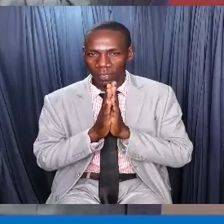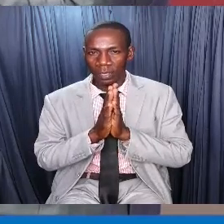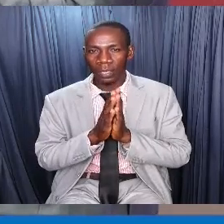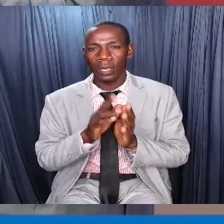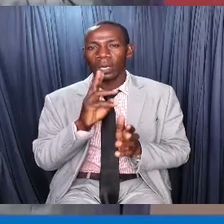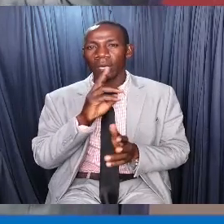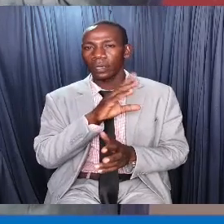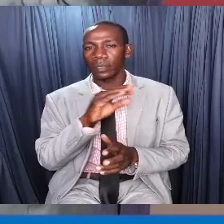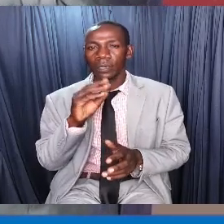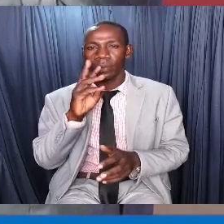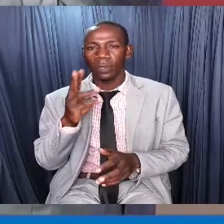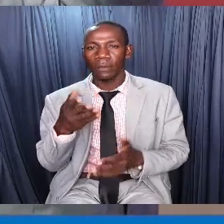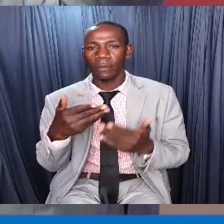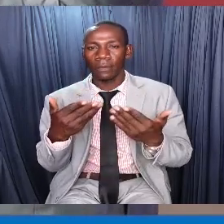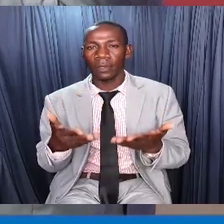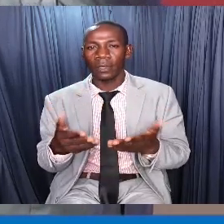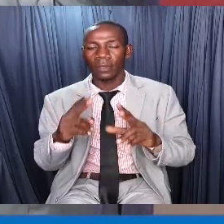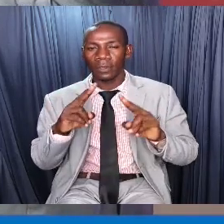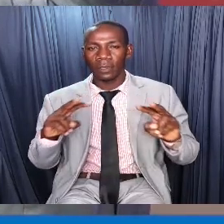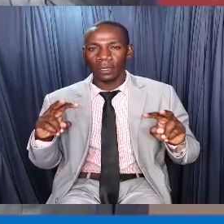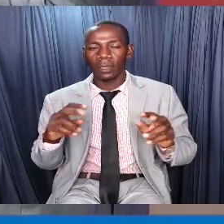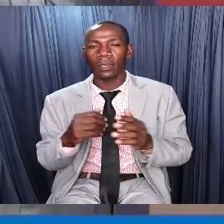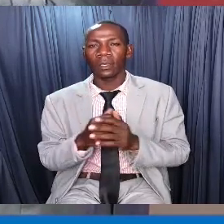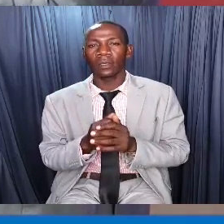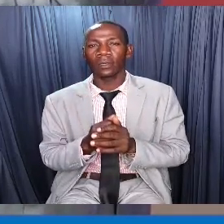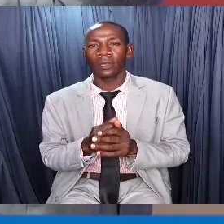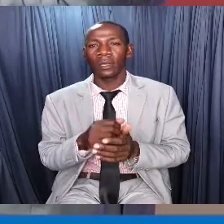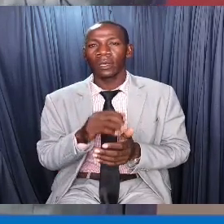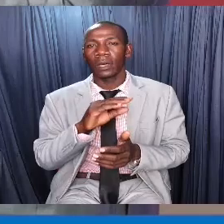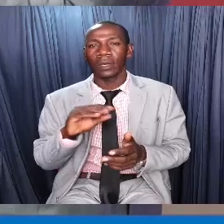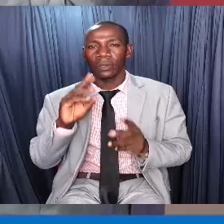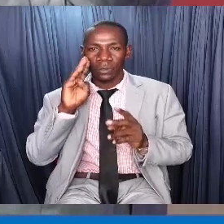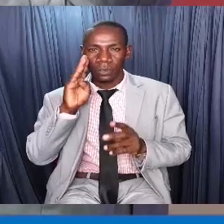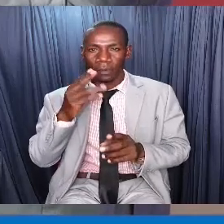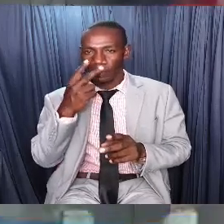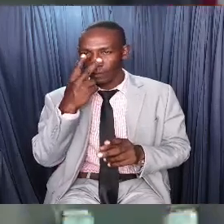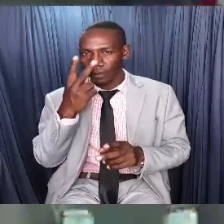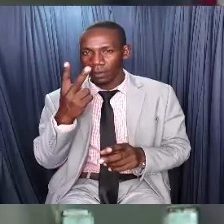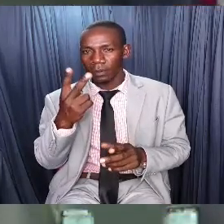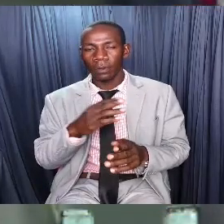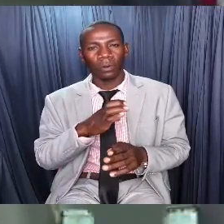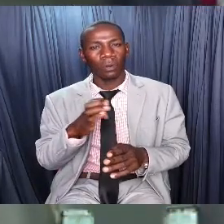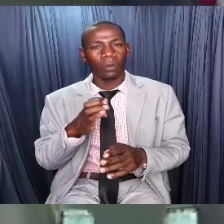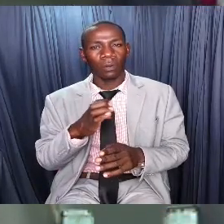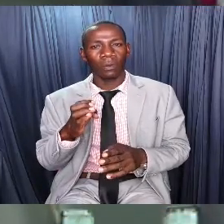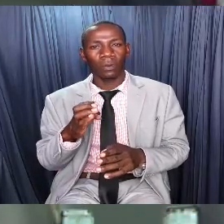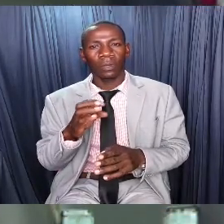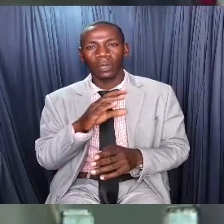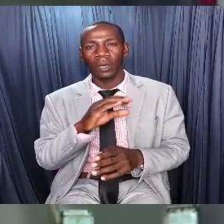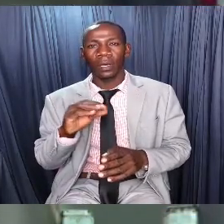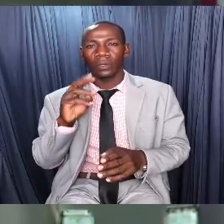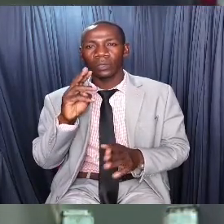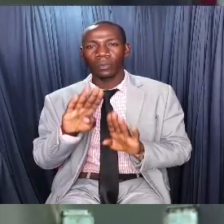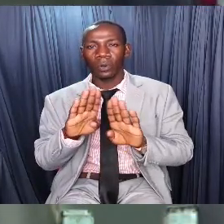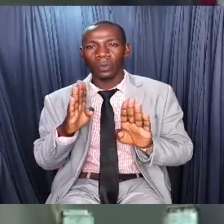nanyi mutapewa, and you shall be given. Tafuteni, seek, nanyi mutaona, and you shall find. Bisheni, knock, nanyi